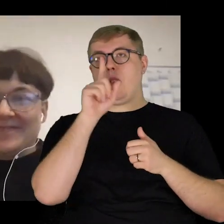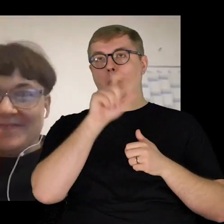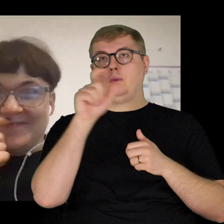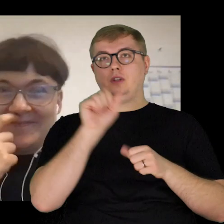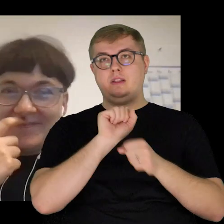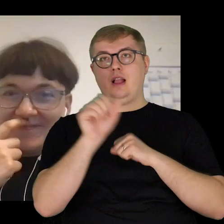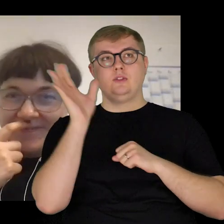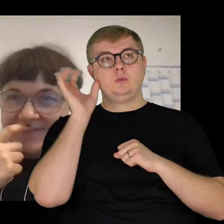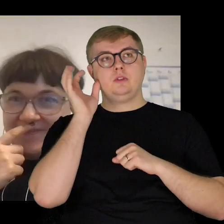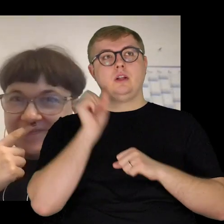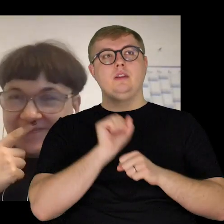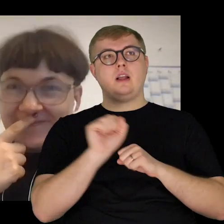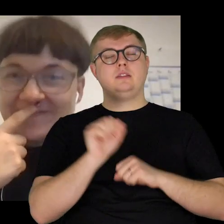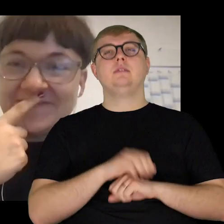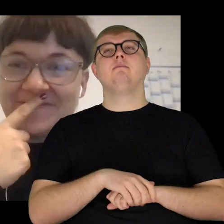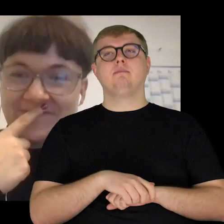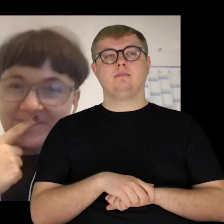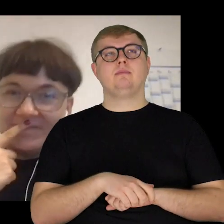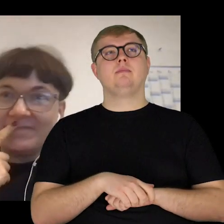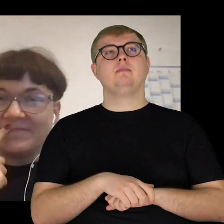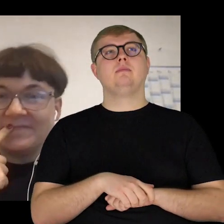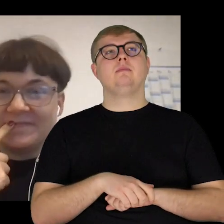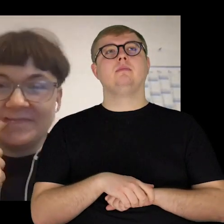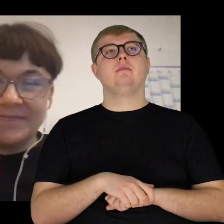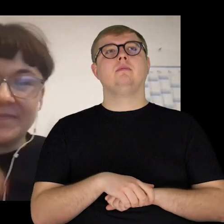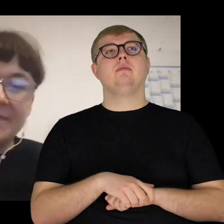yes, Séverine's carefully and wonderfully